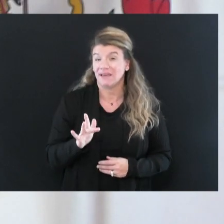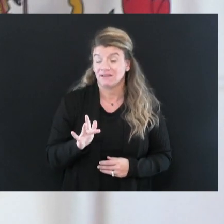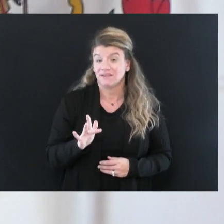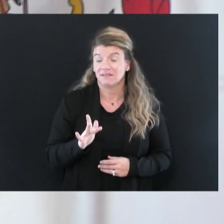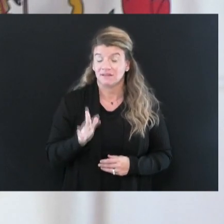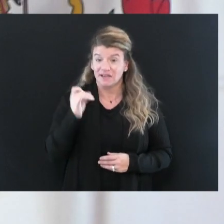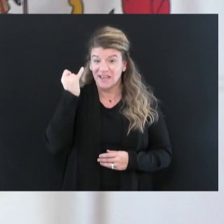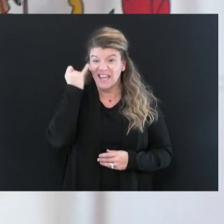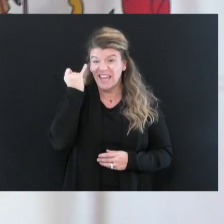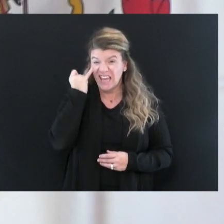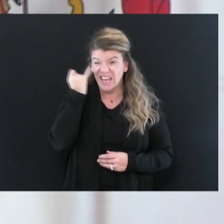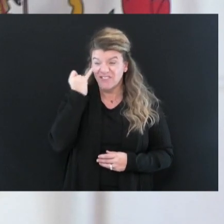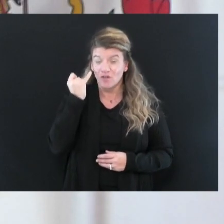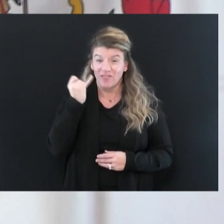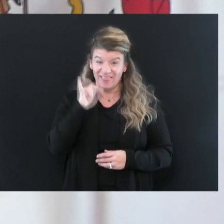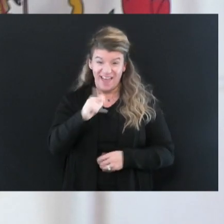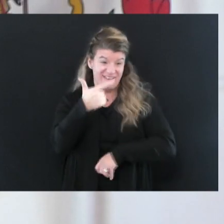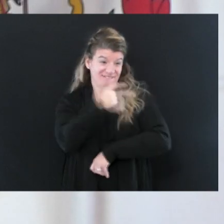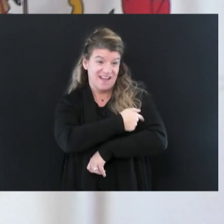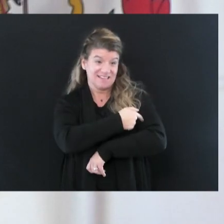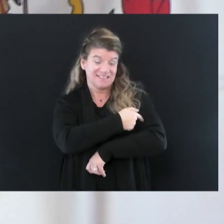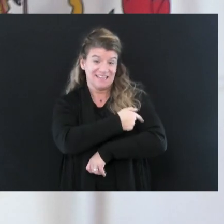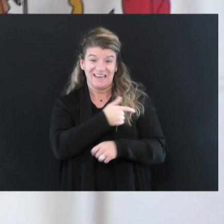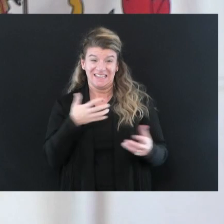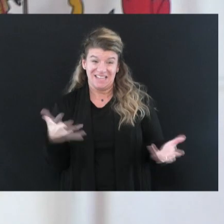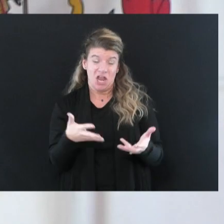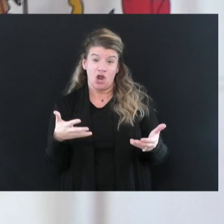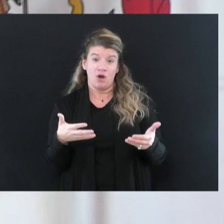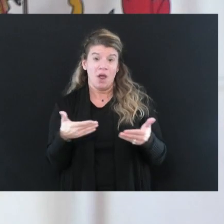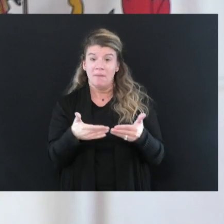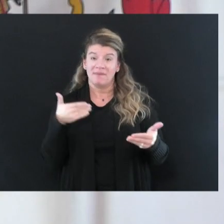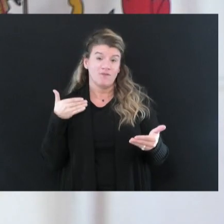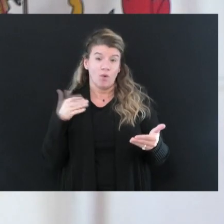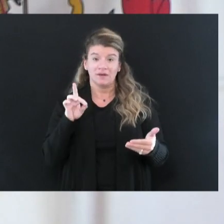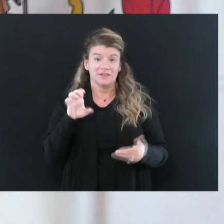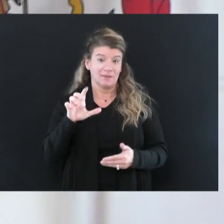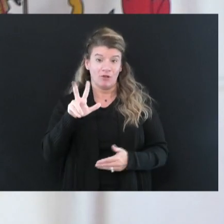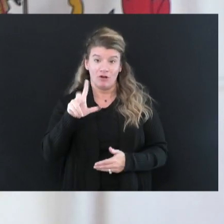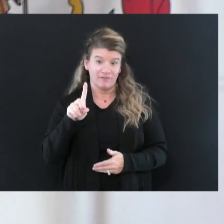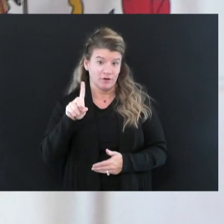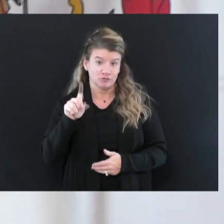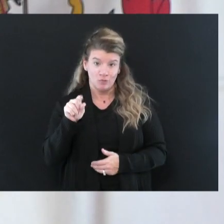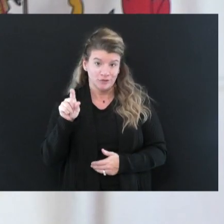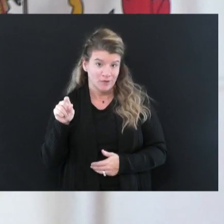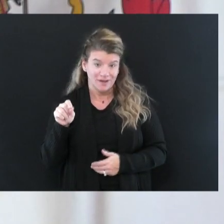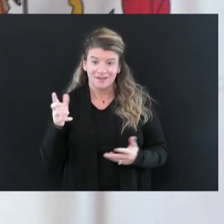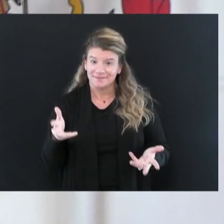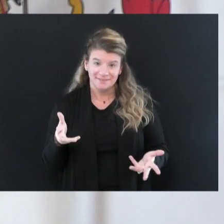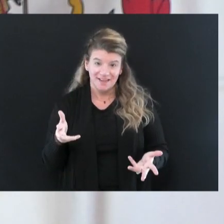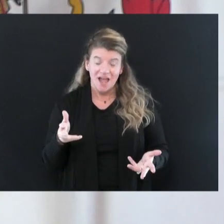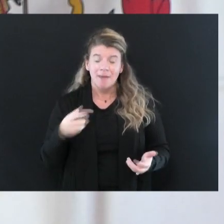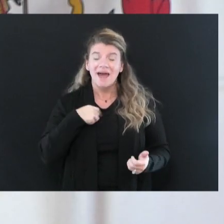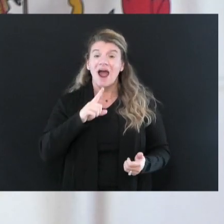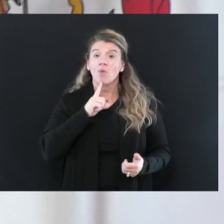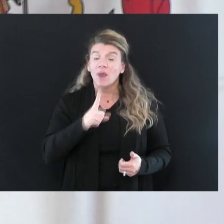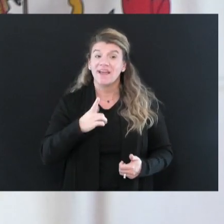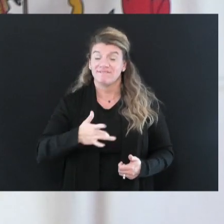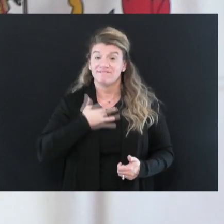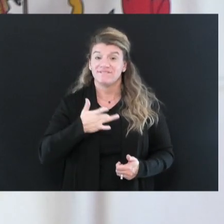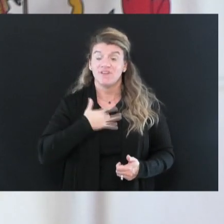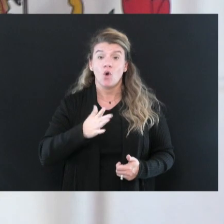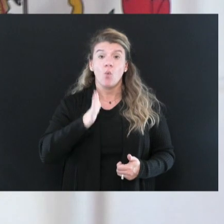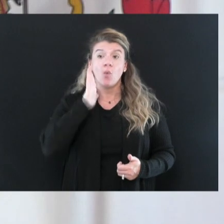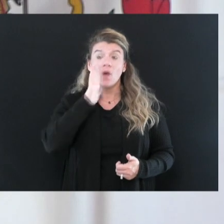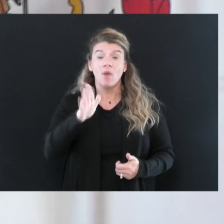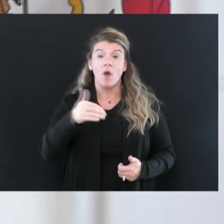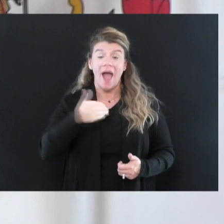if we have that vaccine before the end of the year. And, but I do believe that we will have it before the end